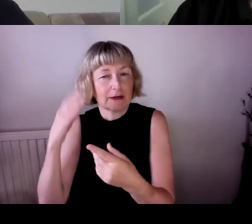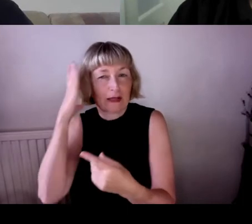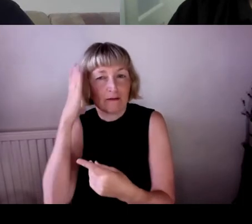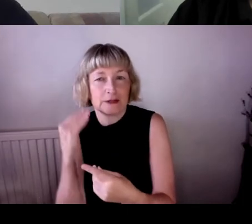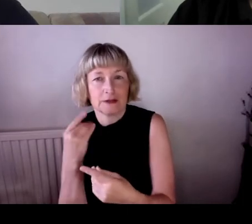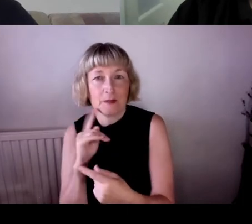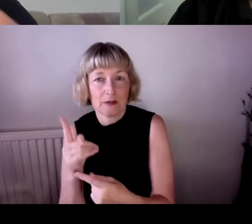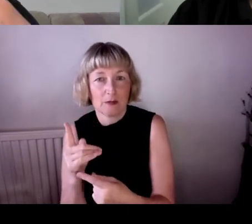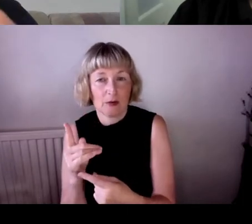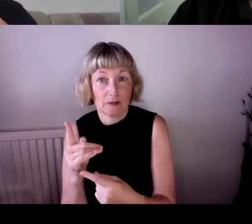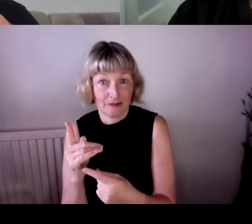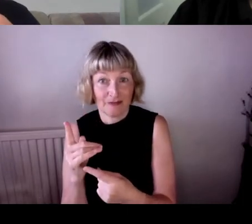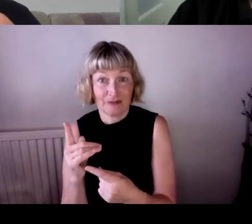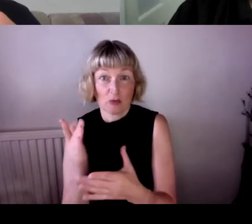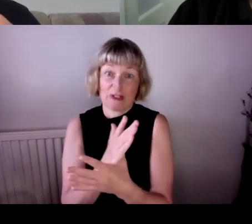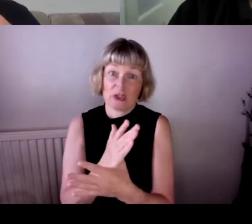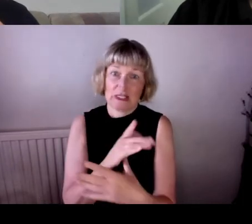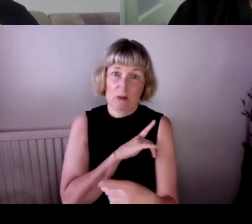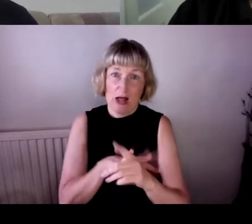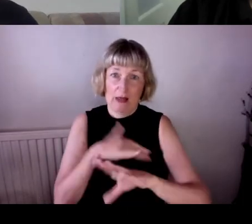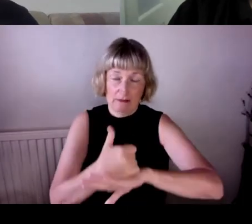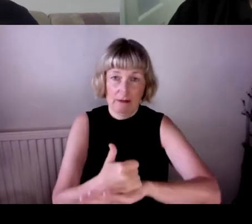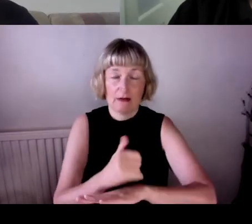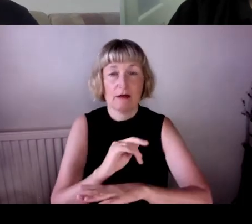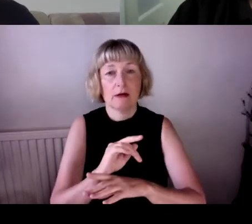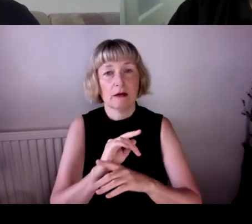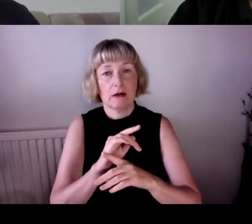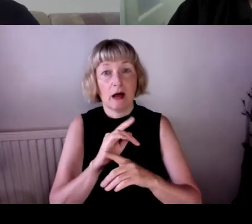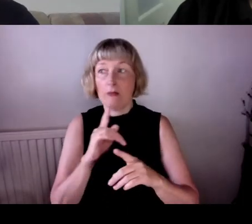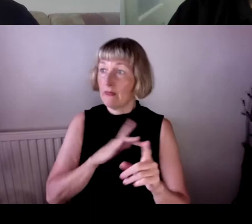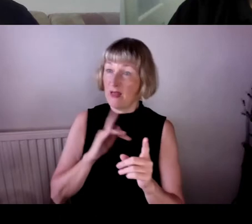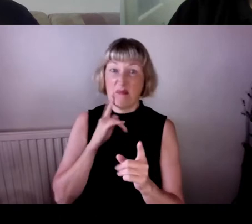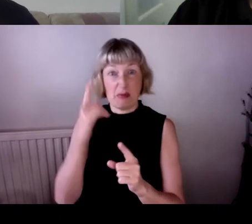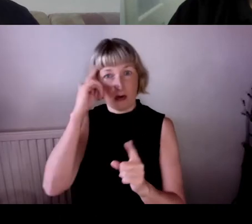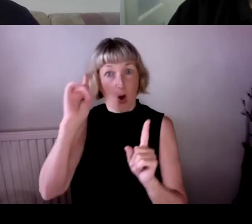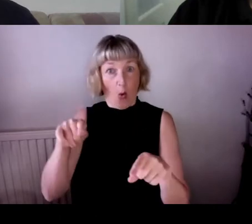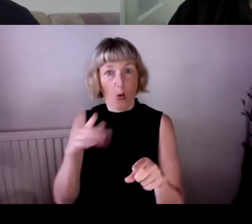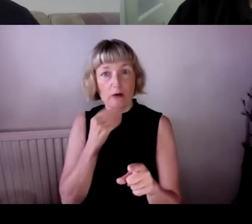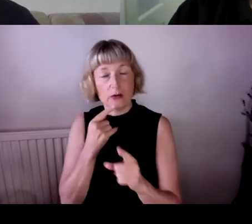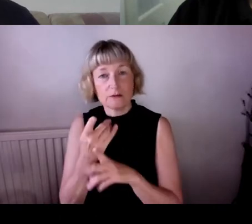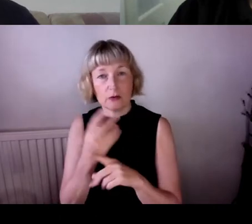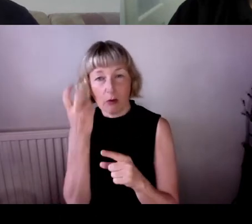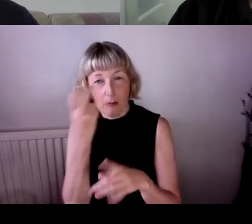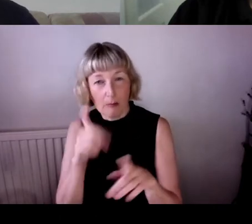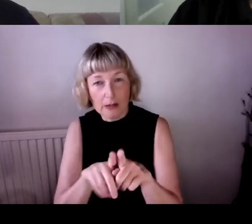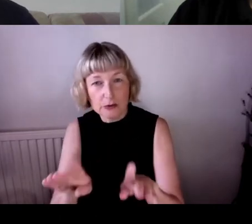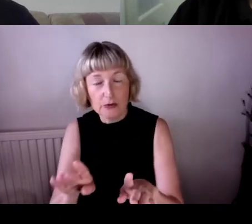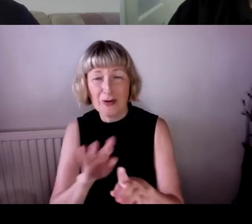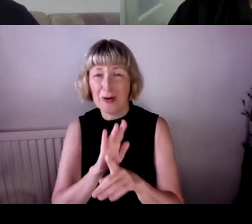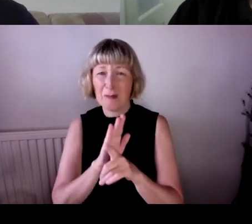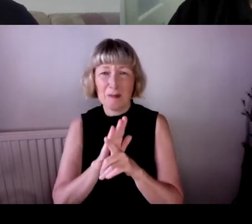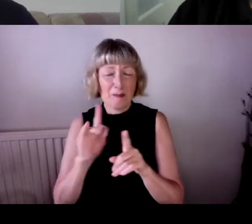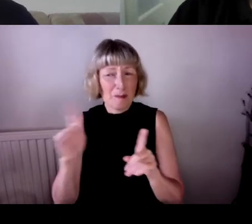as well. But these headsets are not very tactile. They're not very intuitive. They're